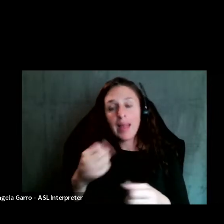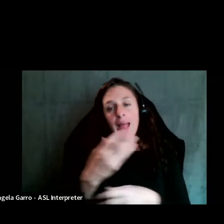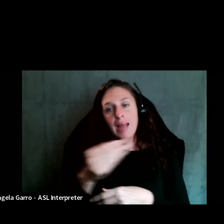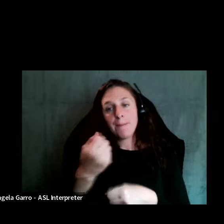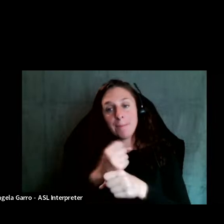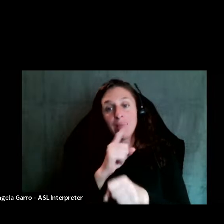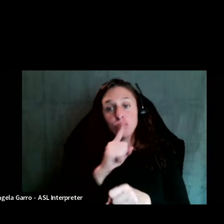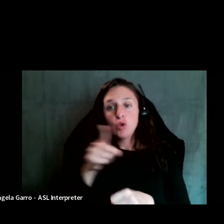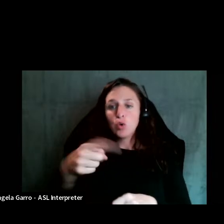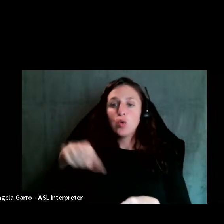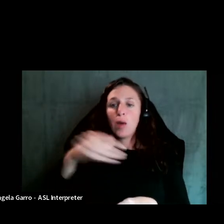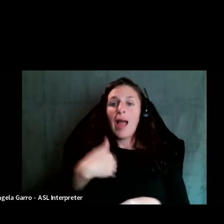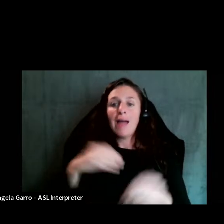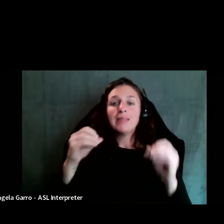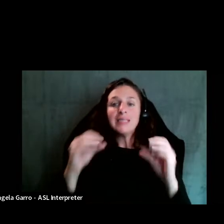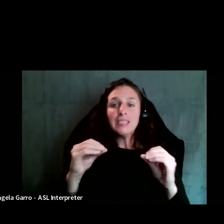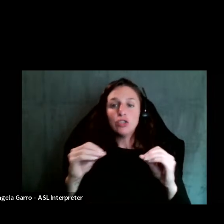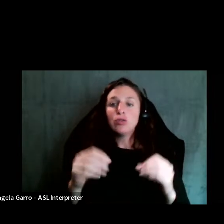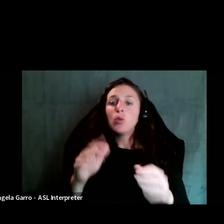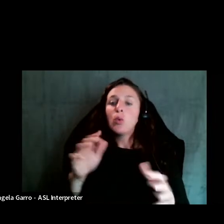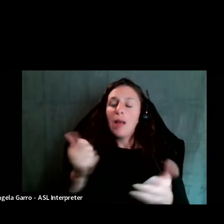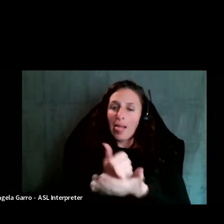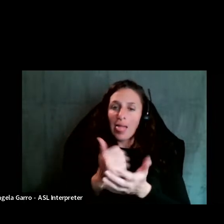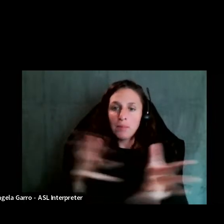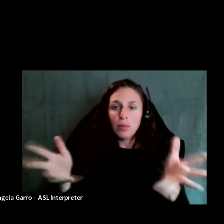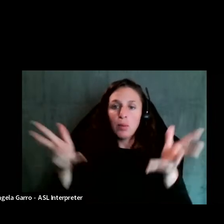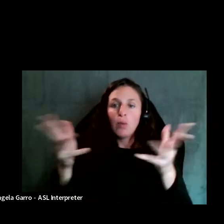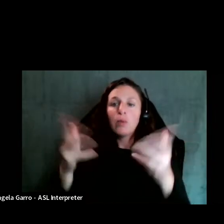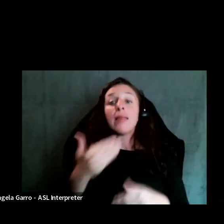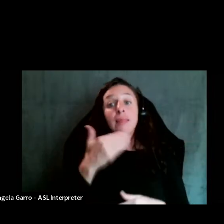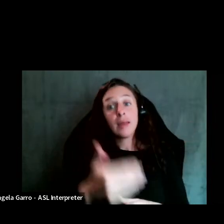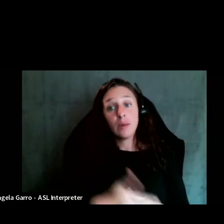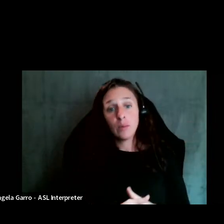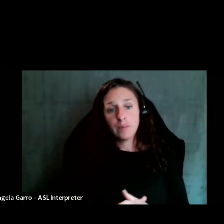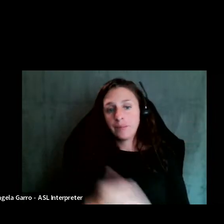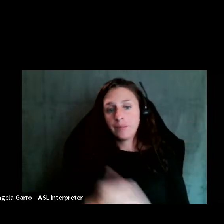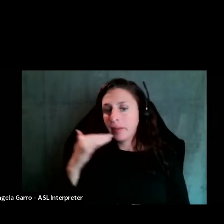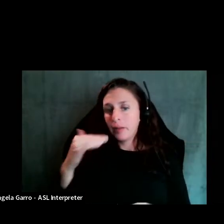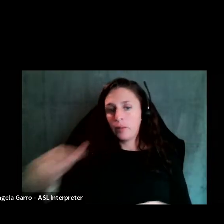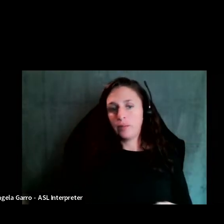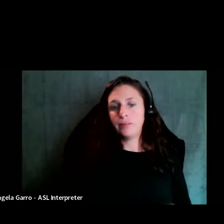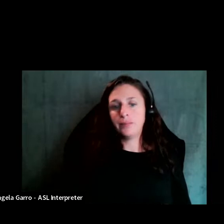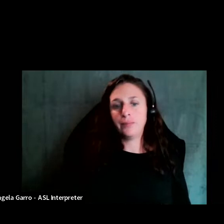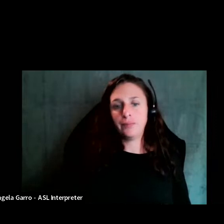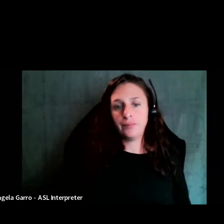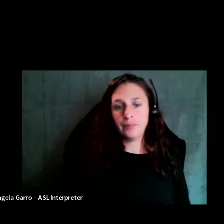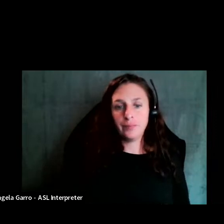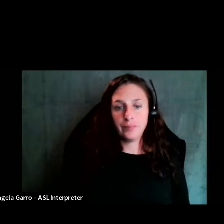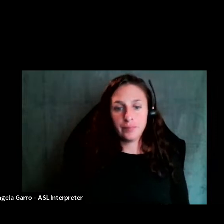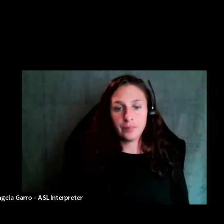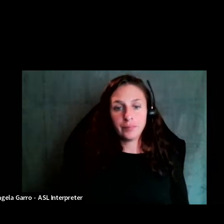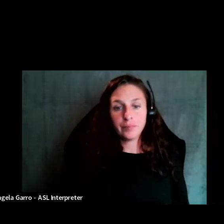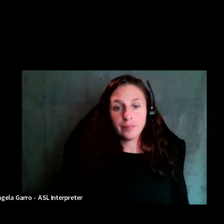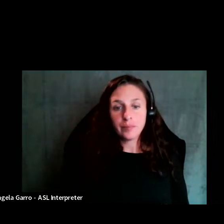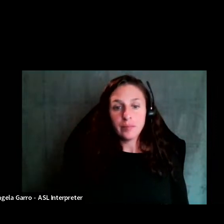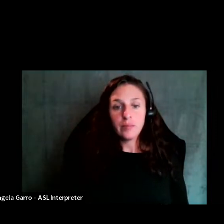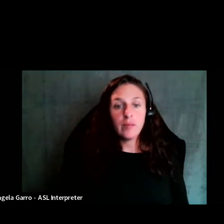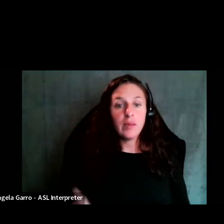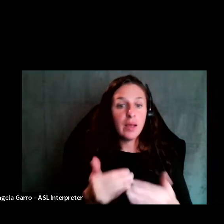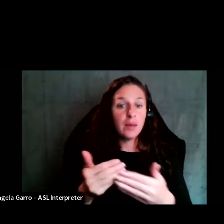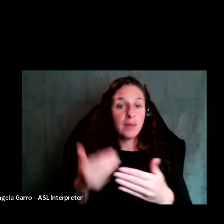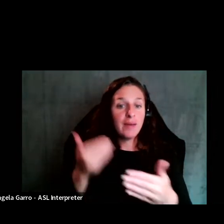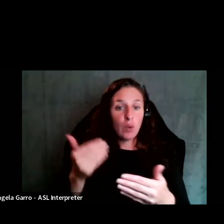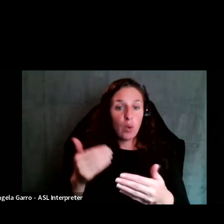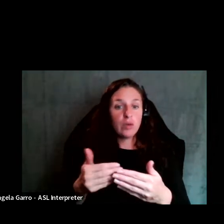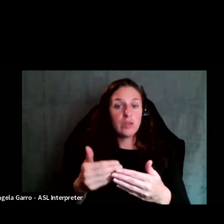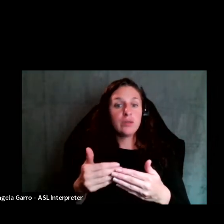have teachers that help promote that. Thank you. Thank you. Before I go to the next speaker, I'm going to go